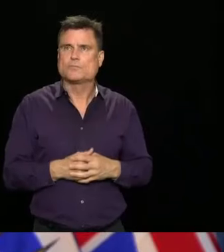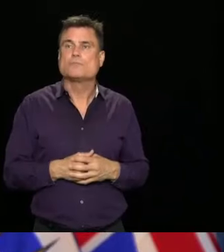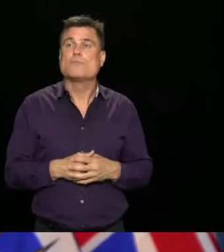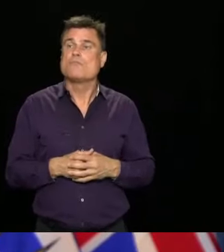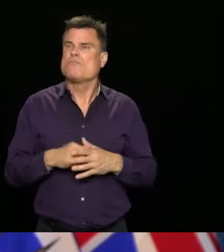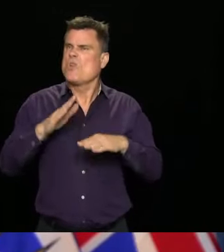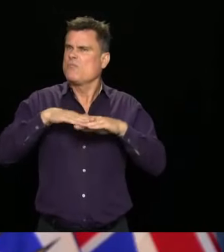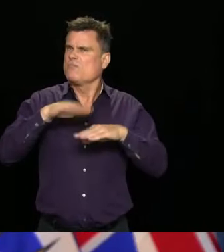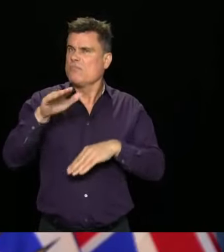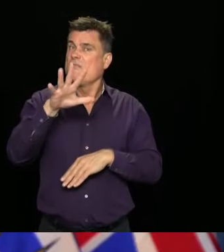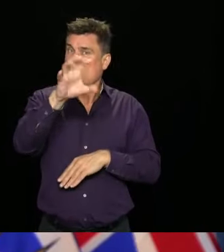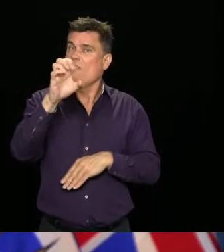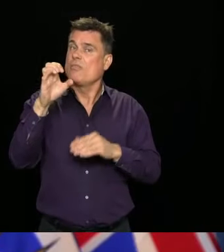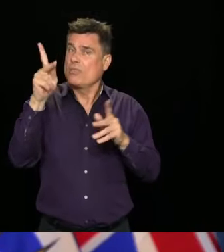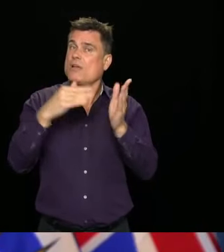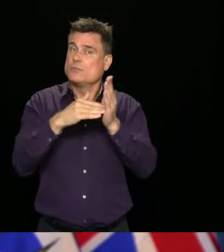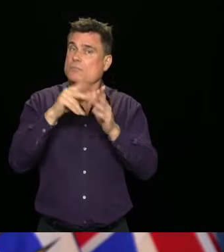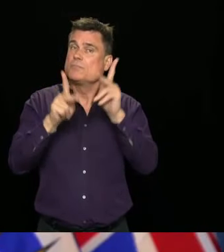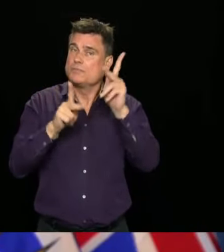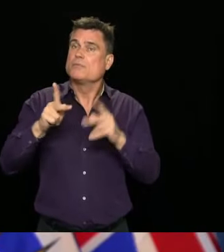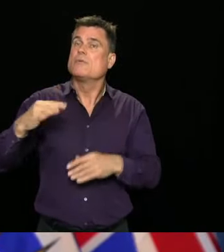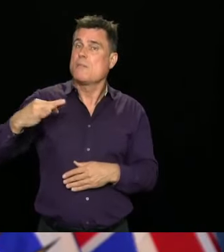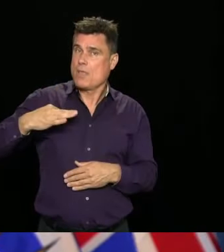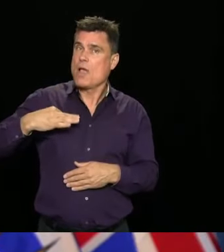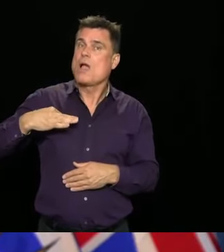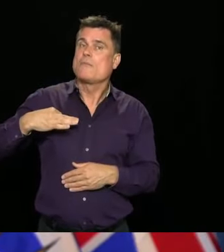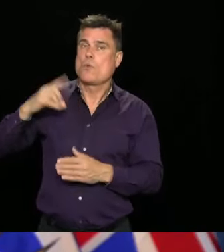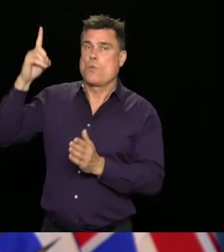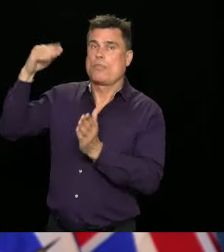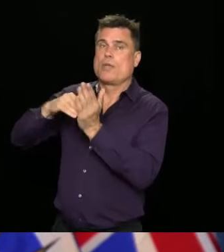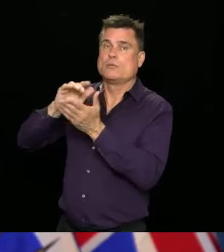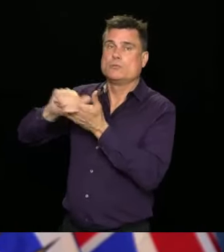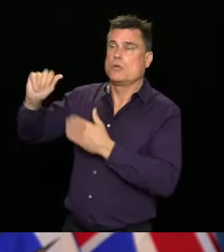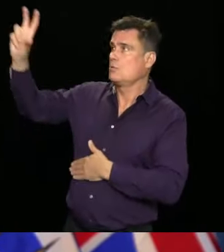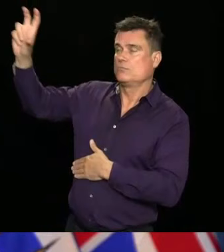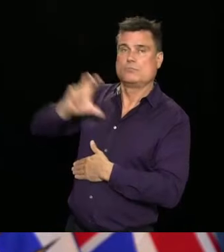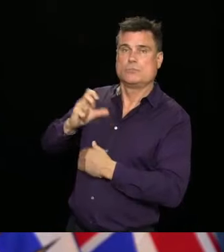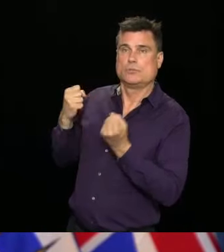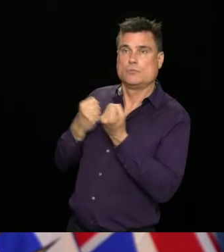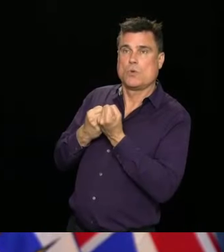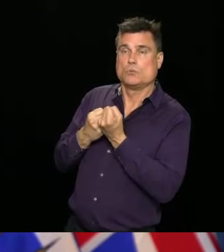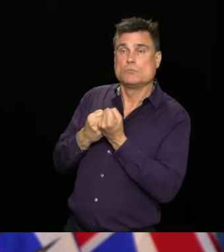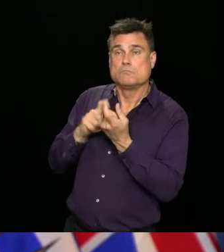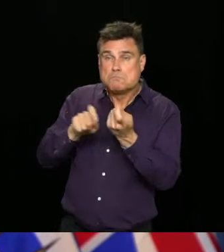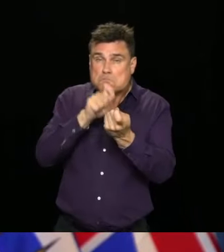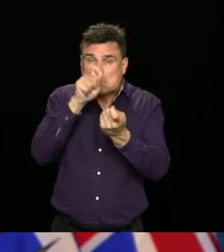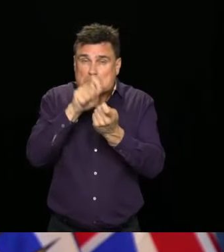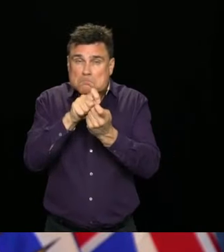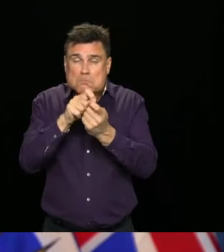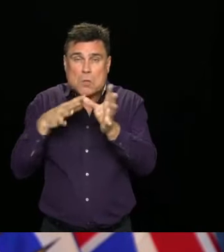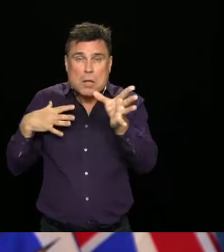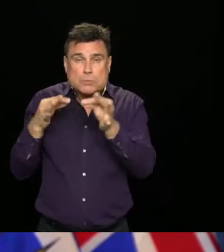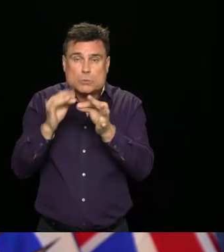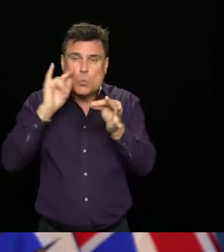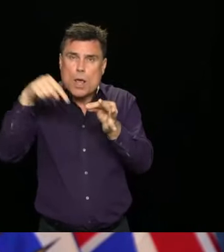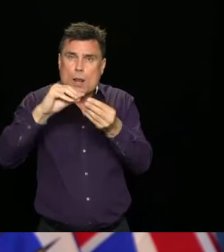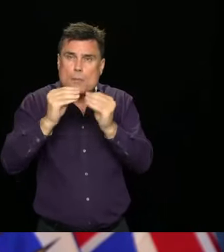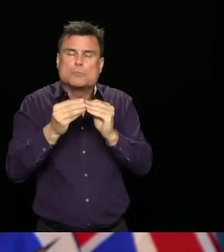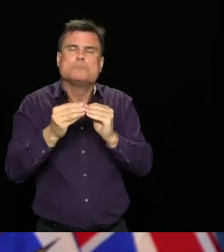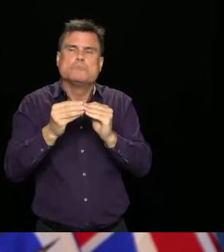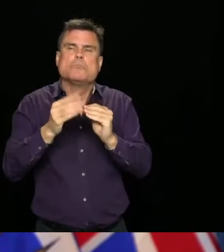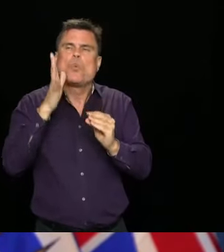we're over 500,000 at this point for the $1,000, but I can get you specific for today's numbers on that piece. I'd be happy